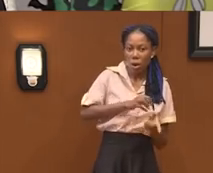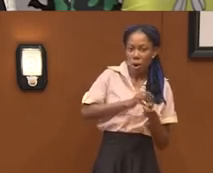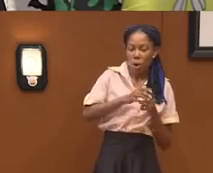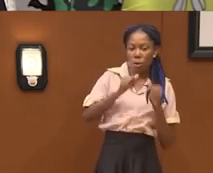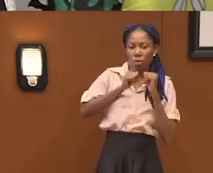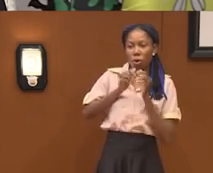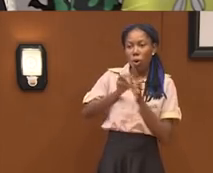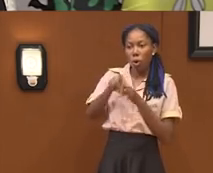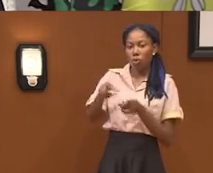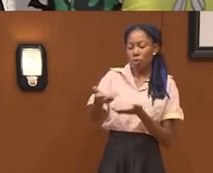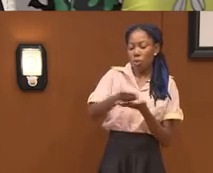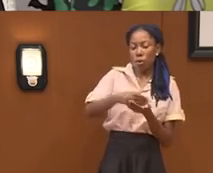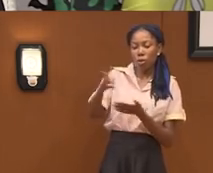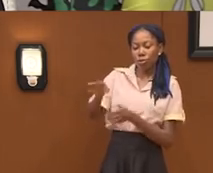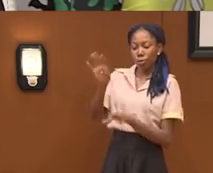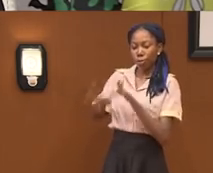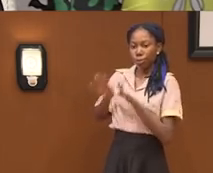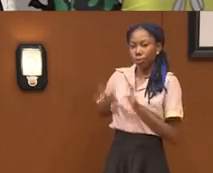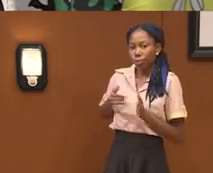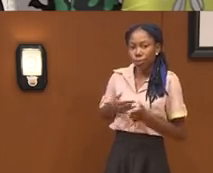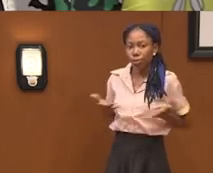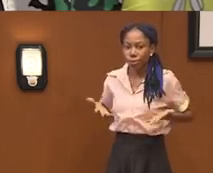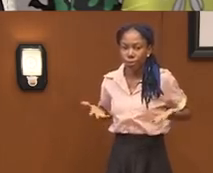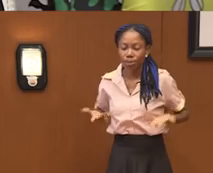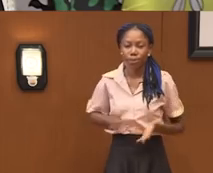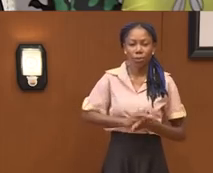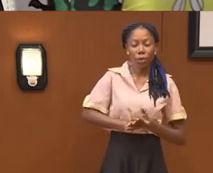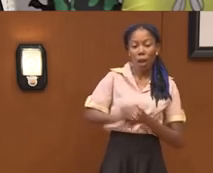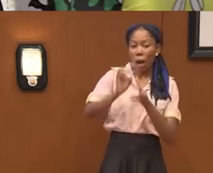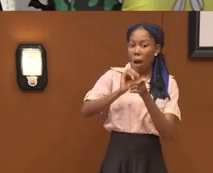means. You get your money back. Or